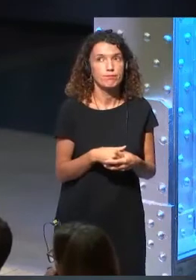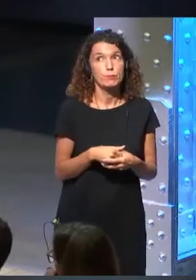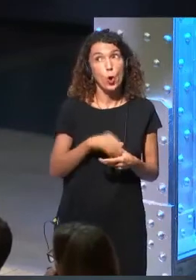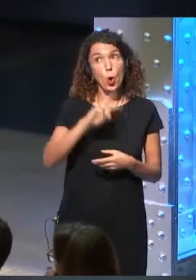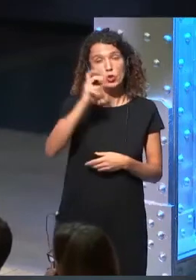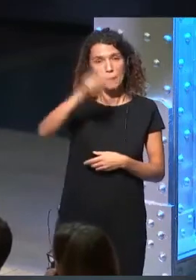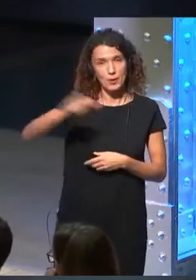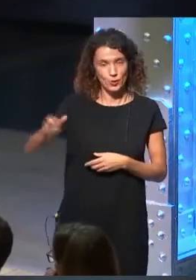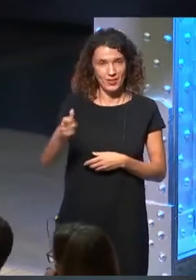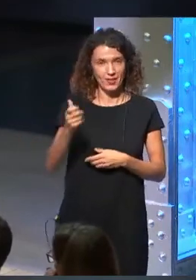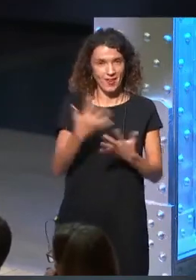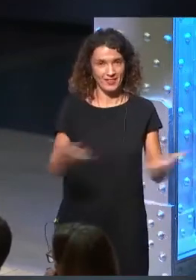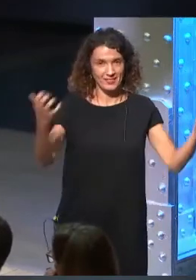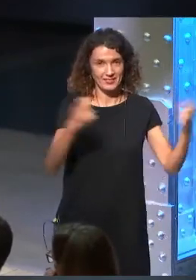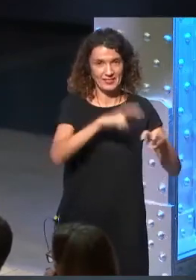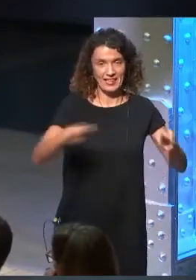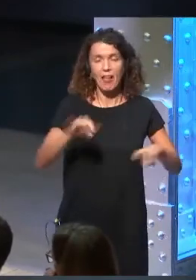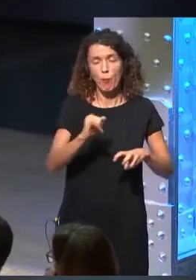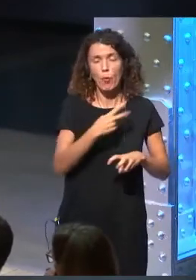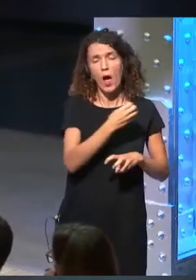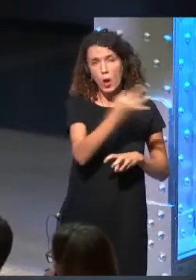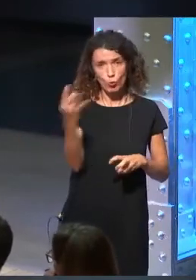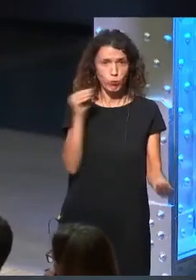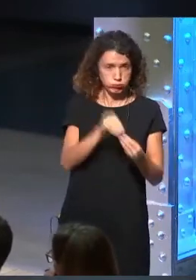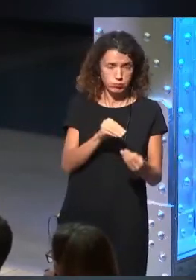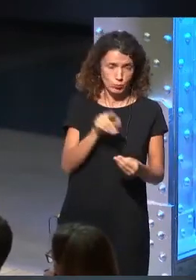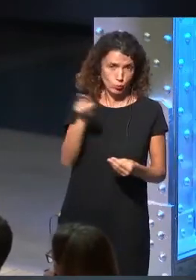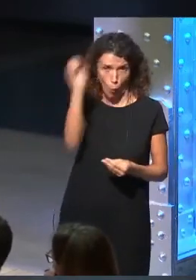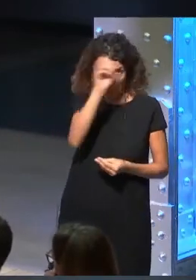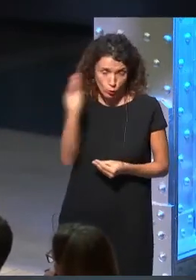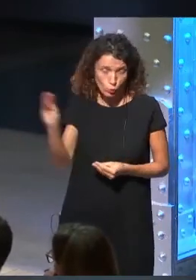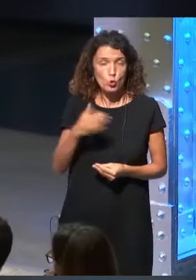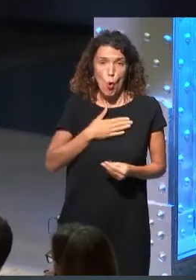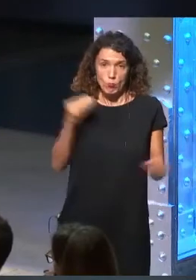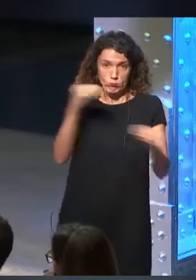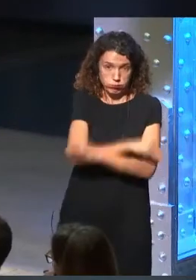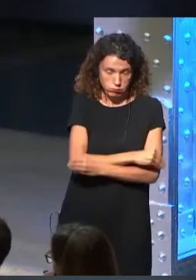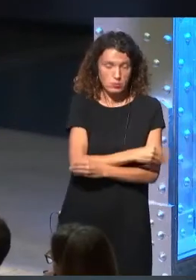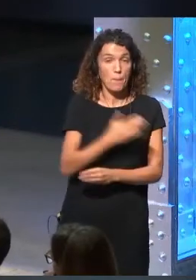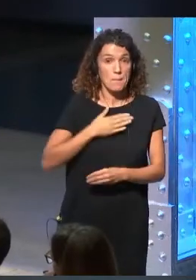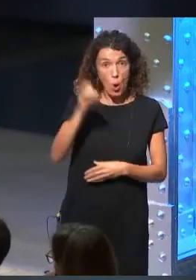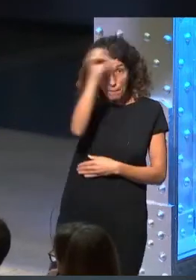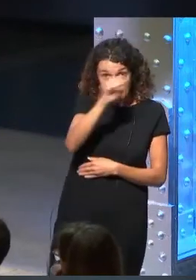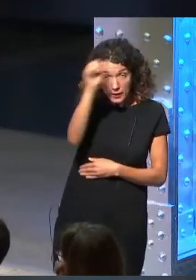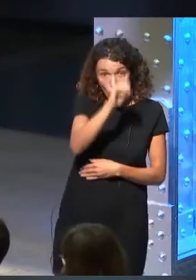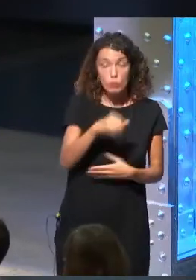So what you said is not stupid, it's just I disagree. In my own view,